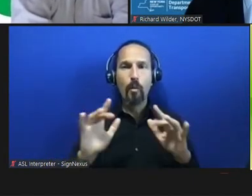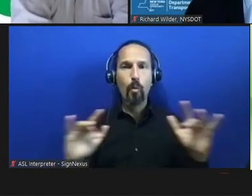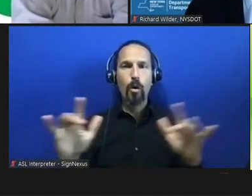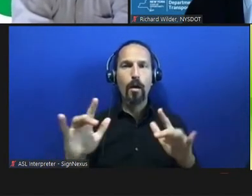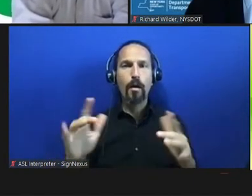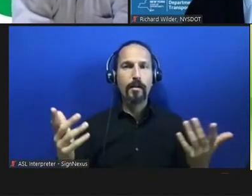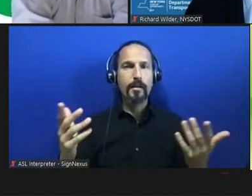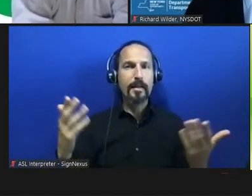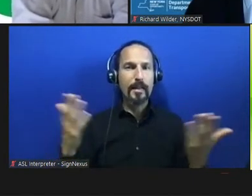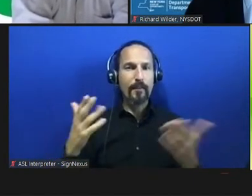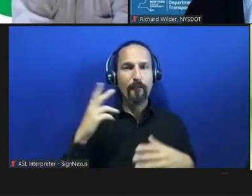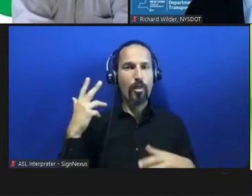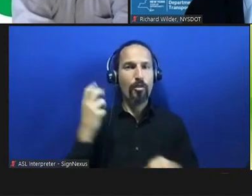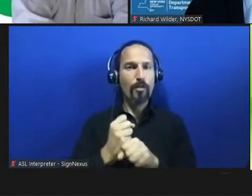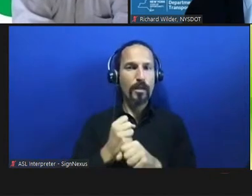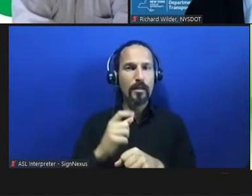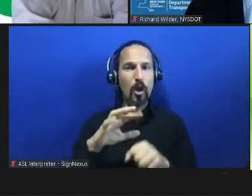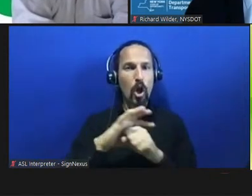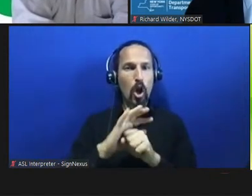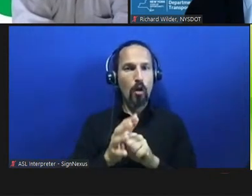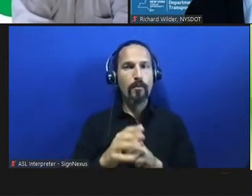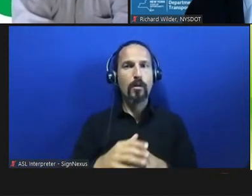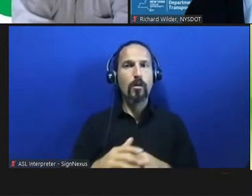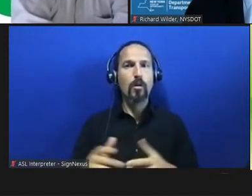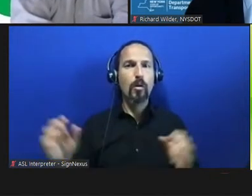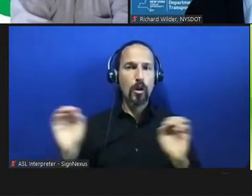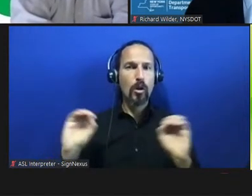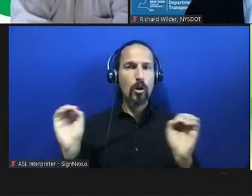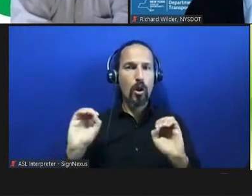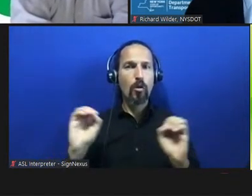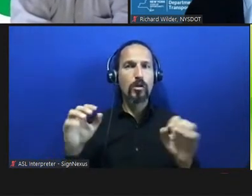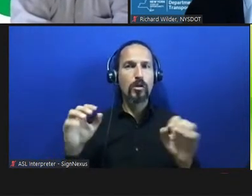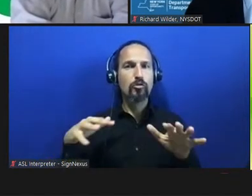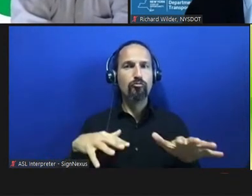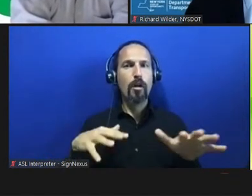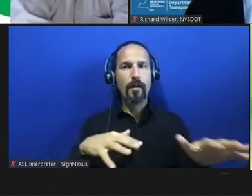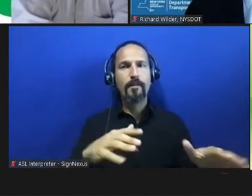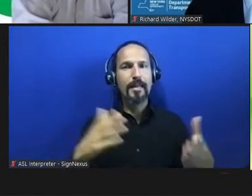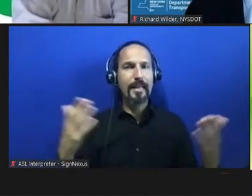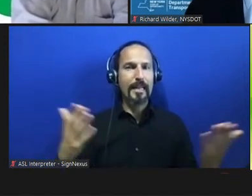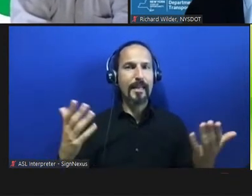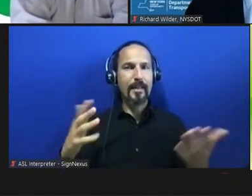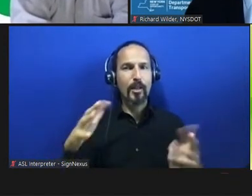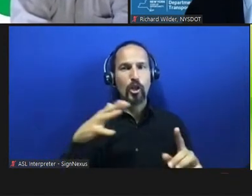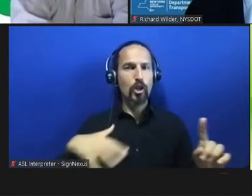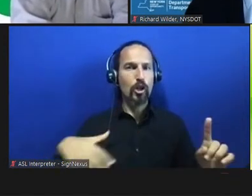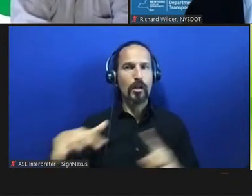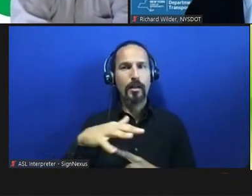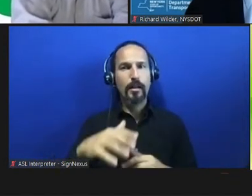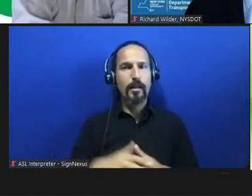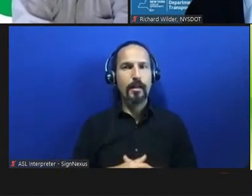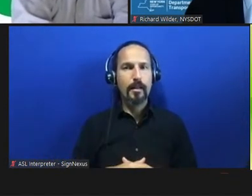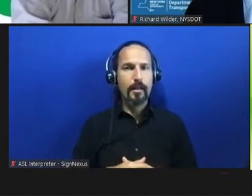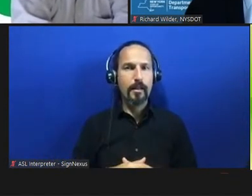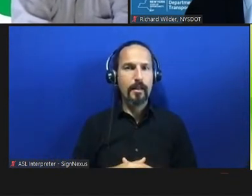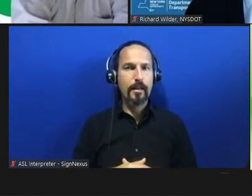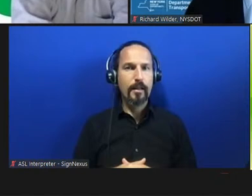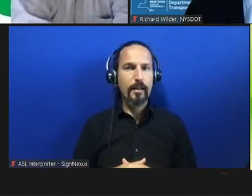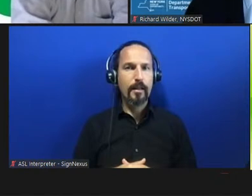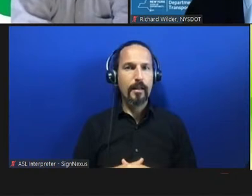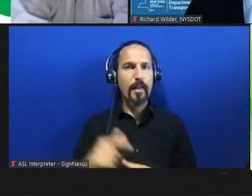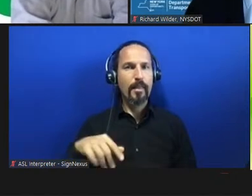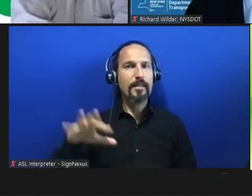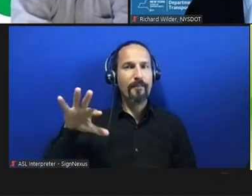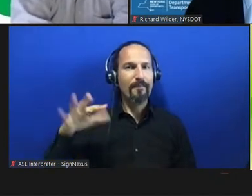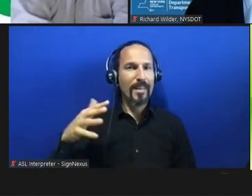hasn't been traffic here for three years since covet happened there's no traffic anywhere over here so this looks like there's no traffic I'm on